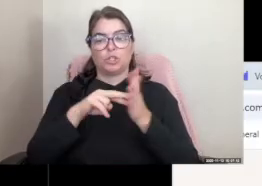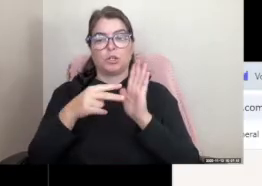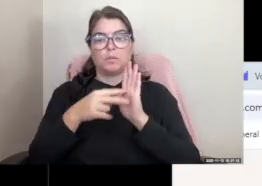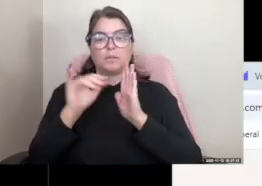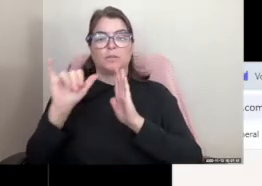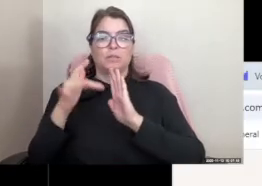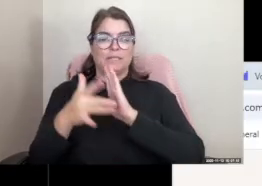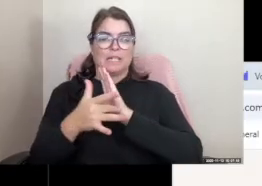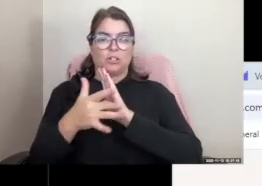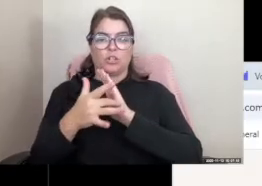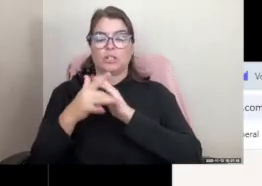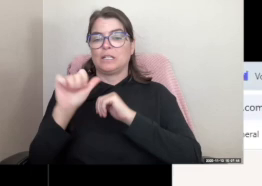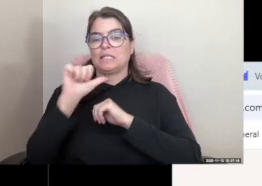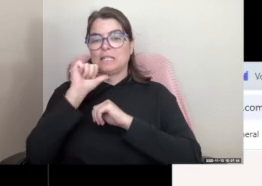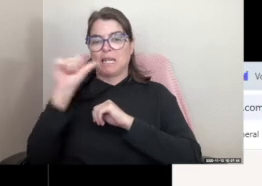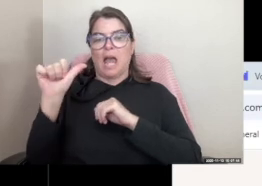to focus on?